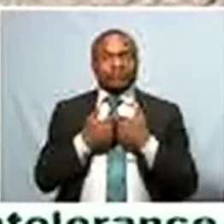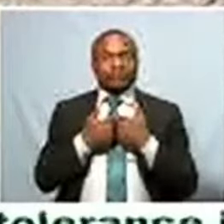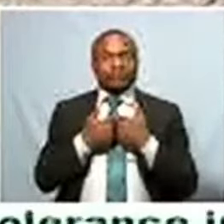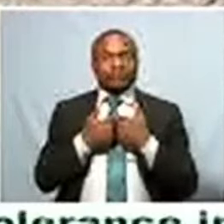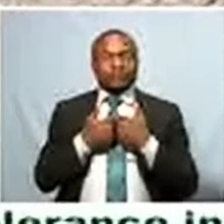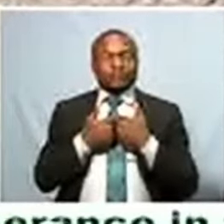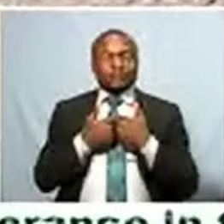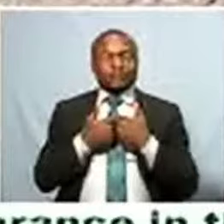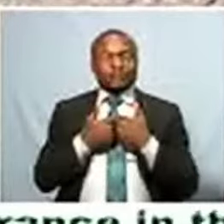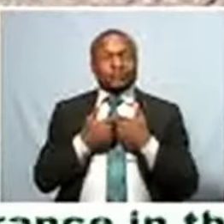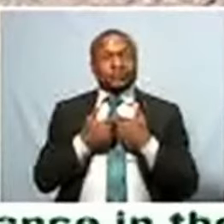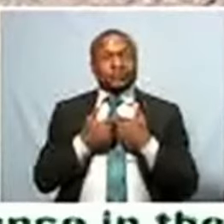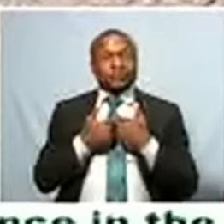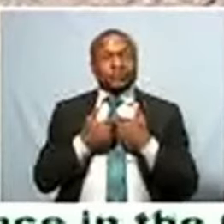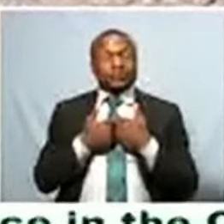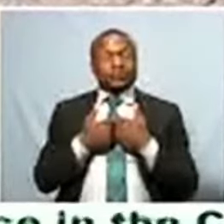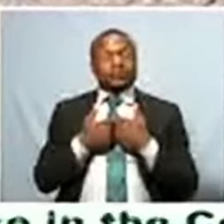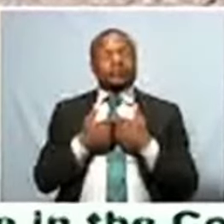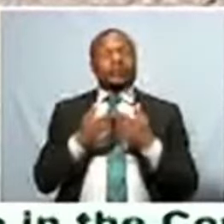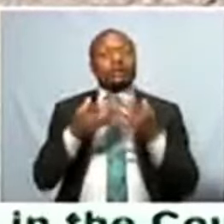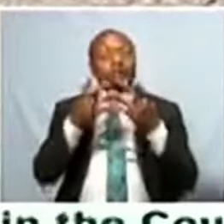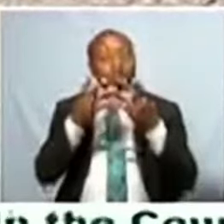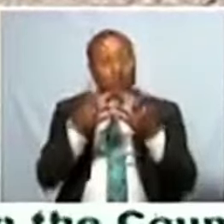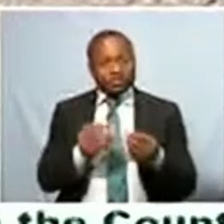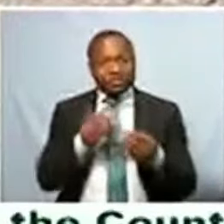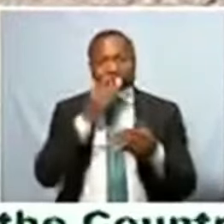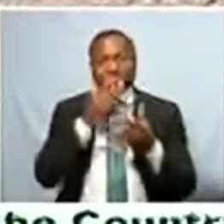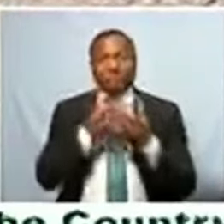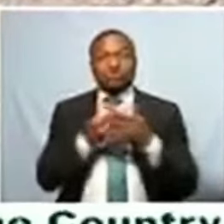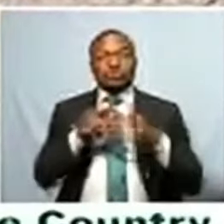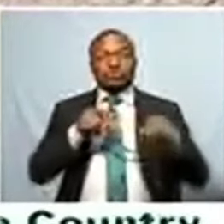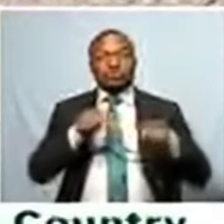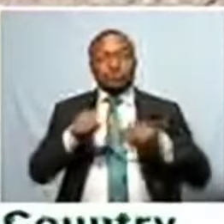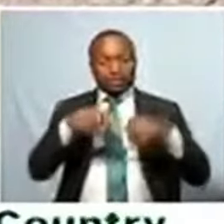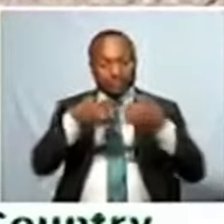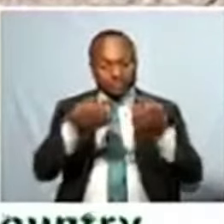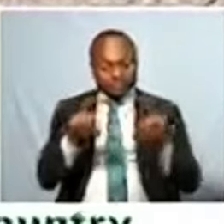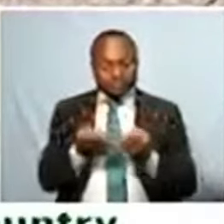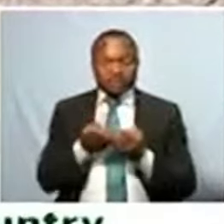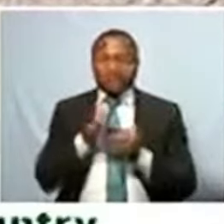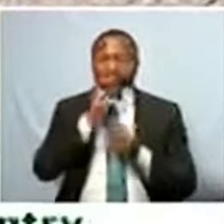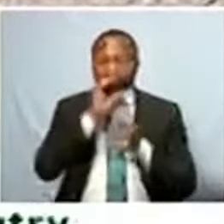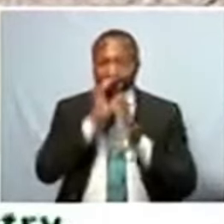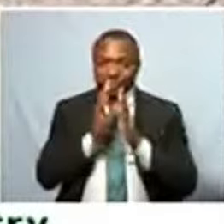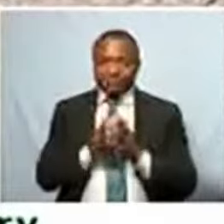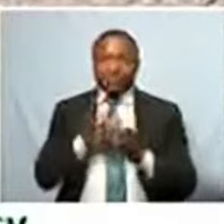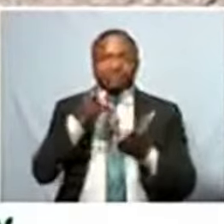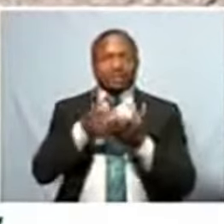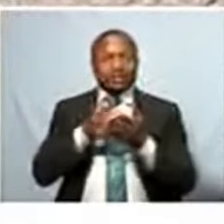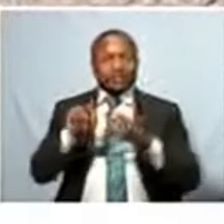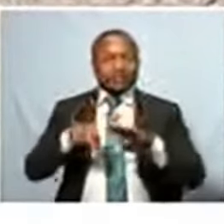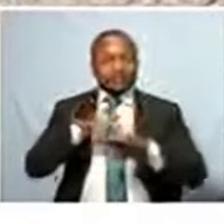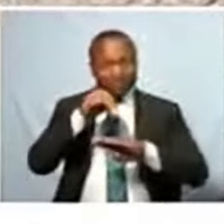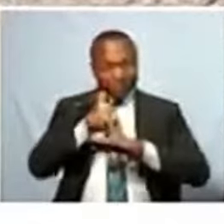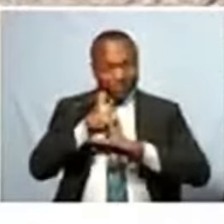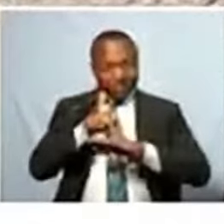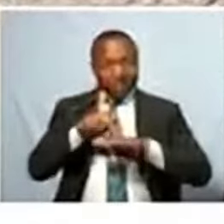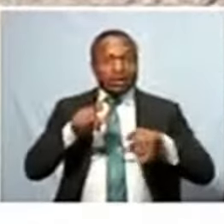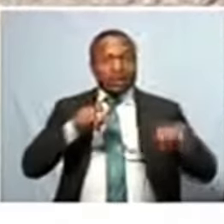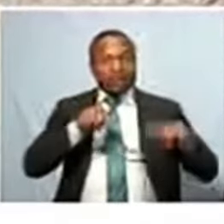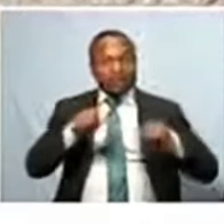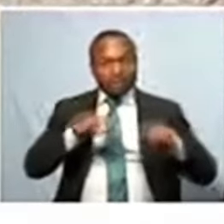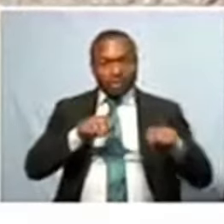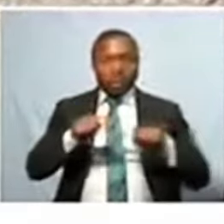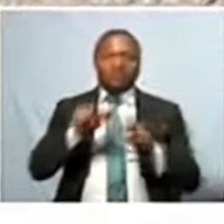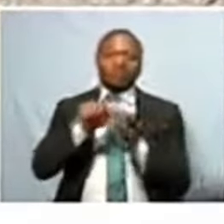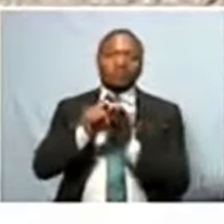to dilute a good governance environment. Madam Speaker, this nation runs by order.